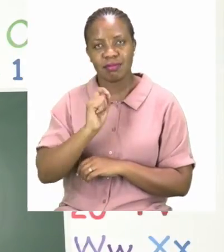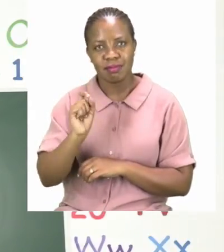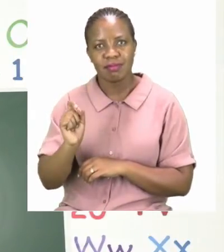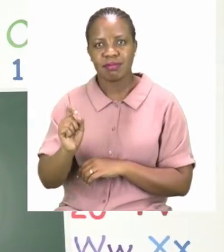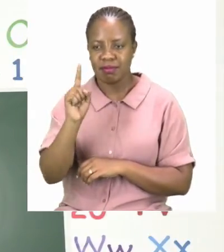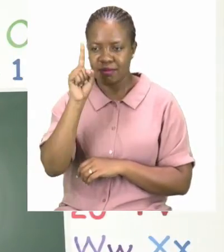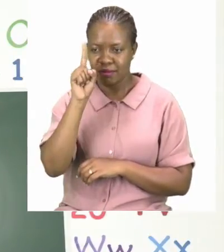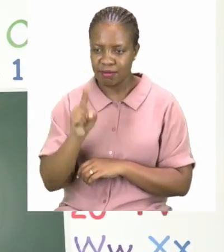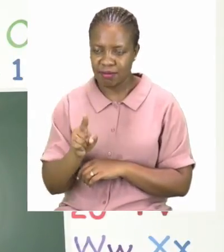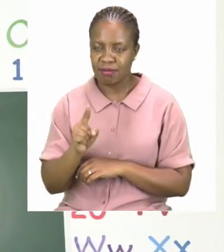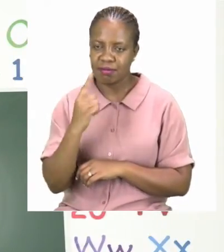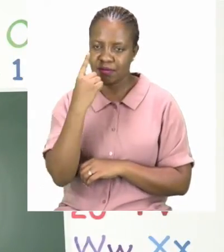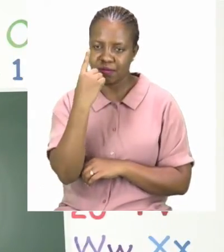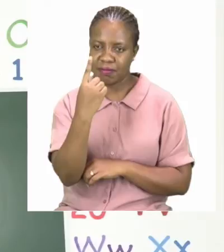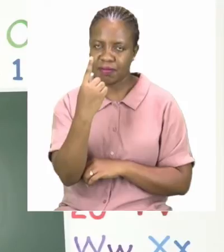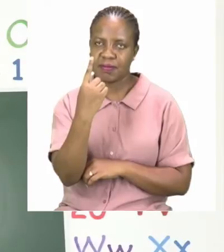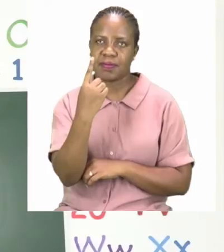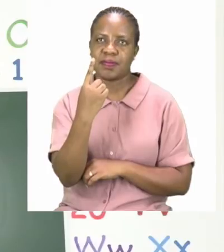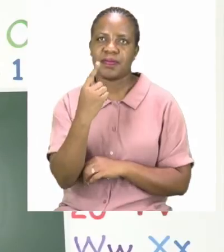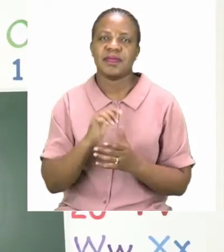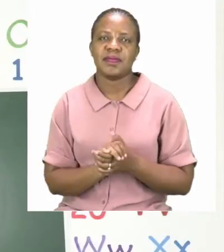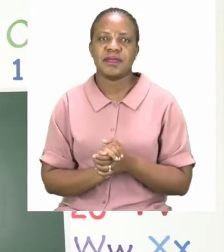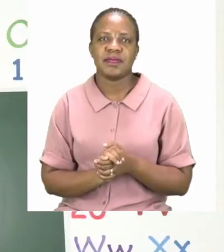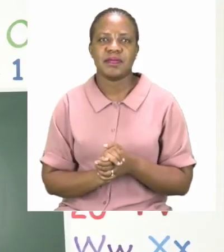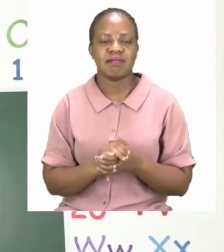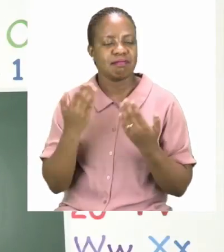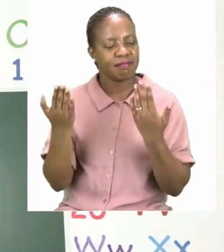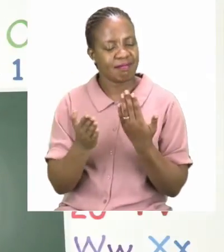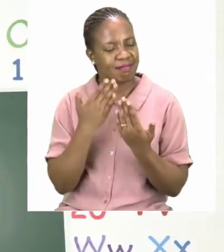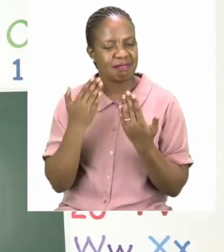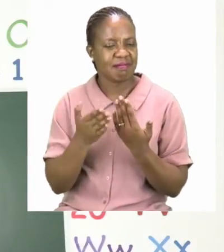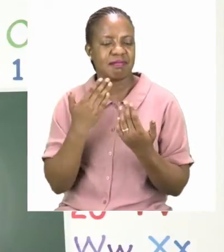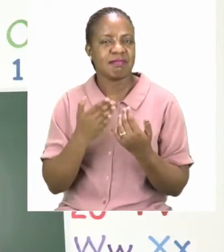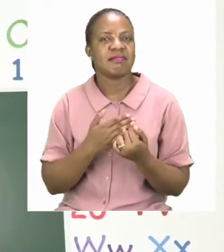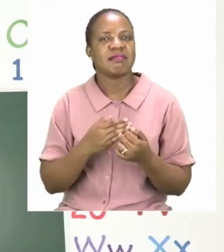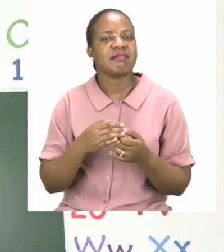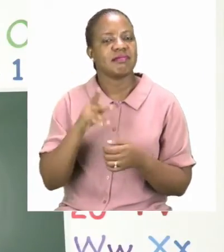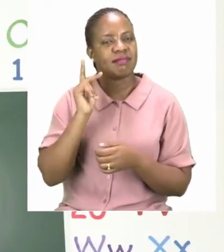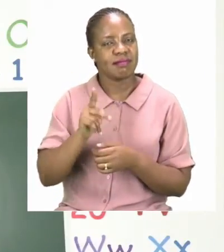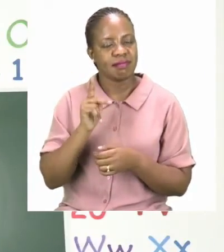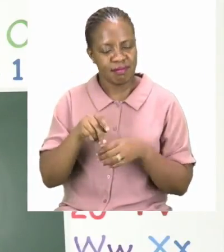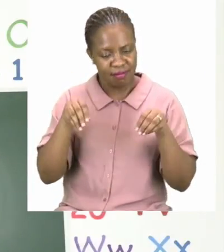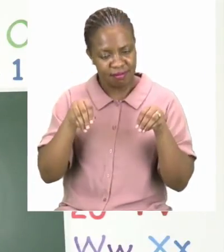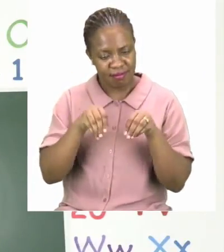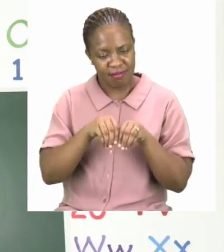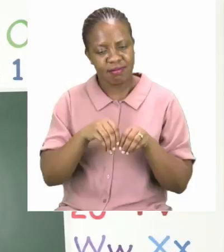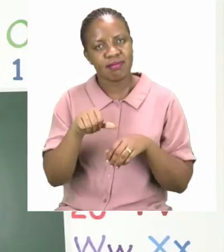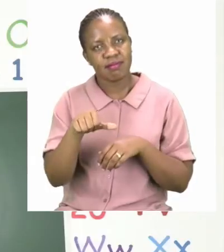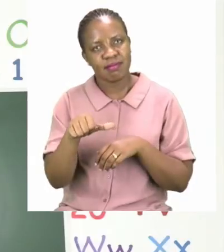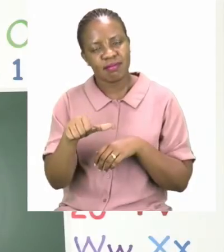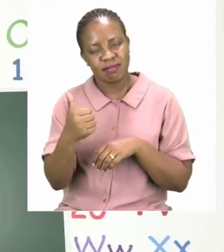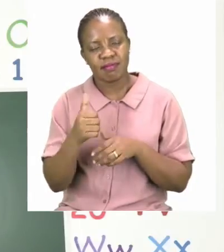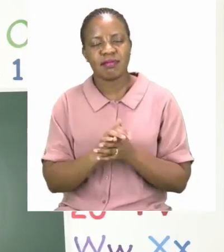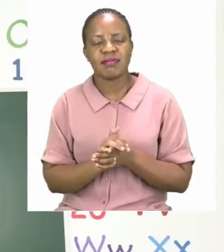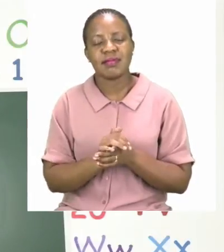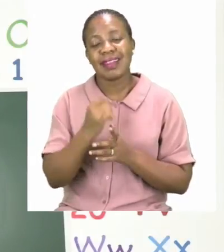1. It looks very simple, so I'm going to do another one for you. Remember, boys and girls, if you don't